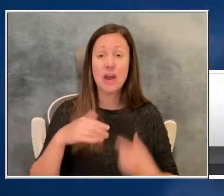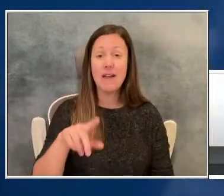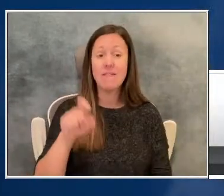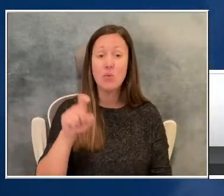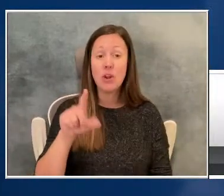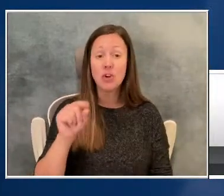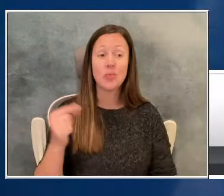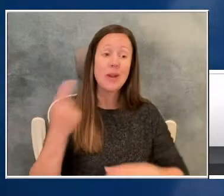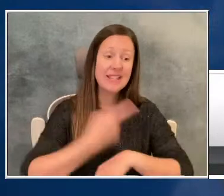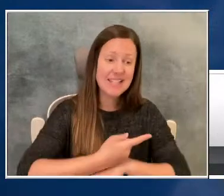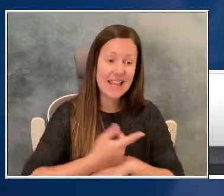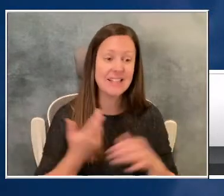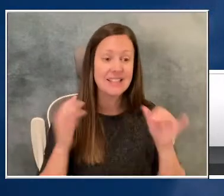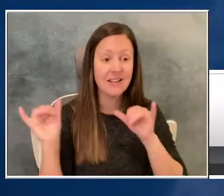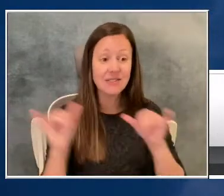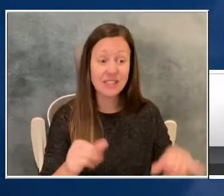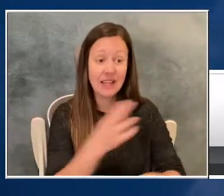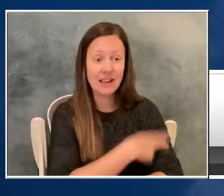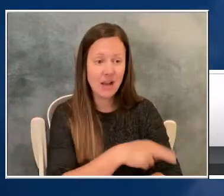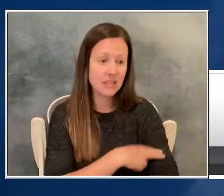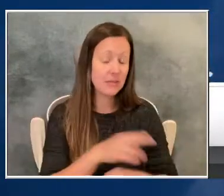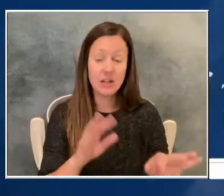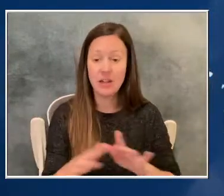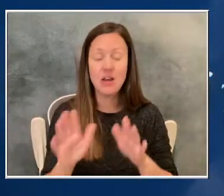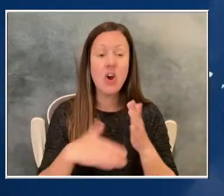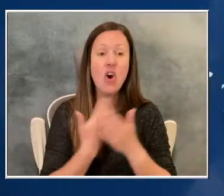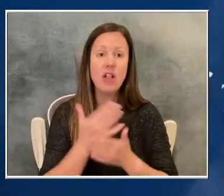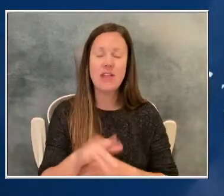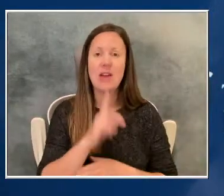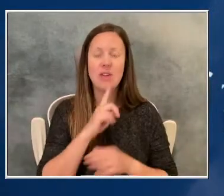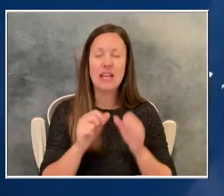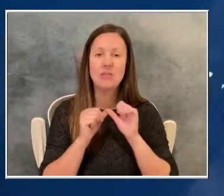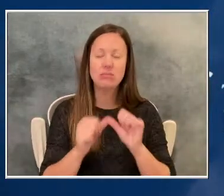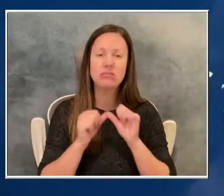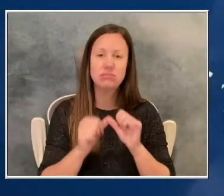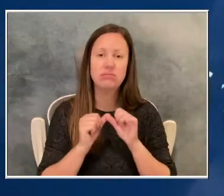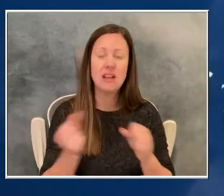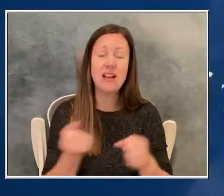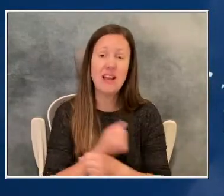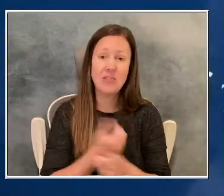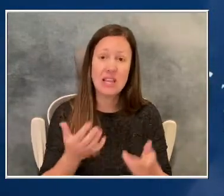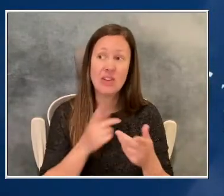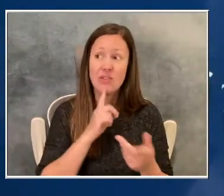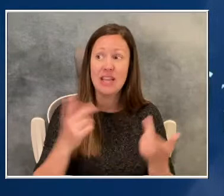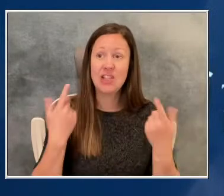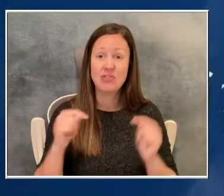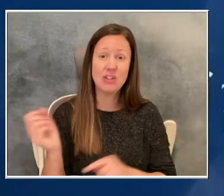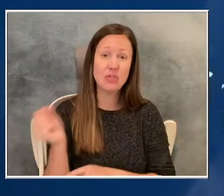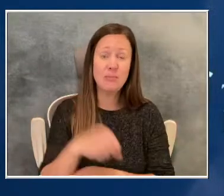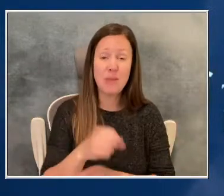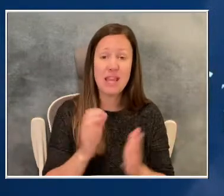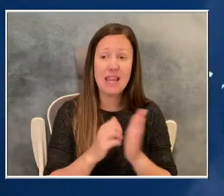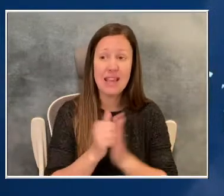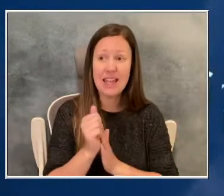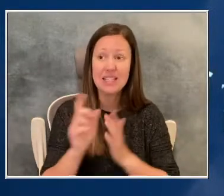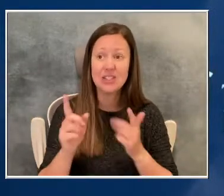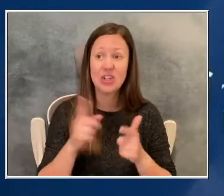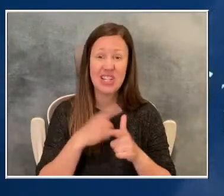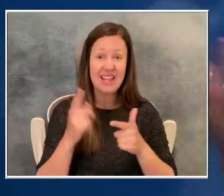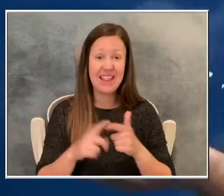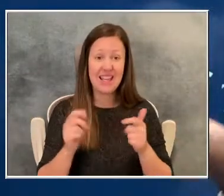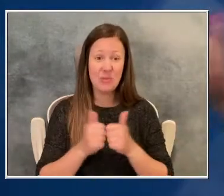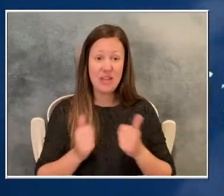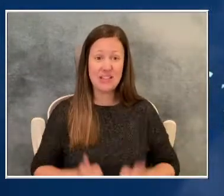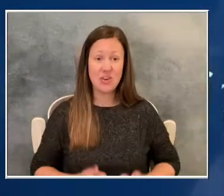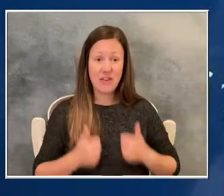in the hospital. You do this marathon to beat your cancer. And then in survivorship, you deal with